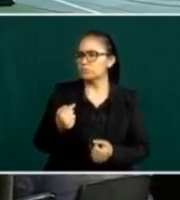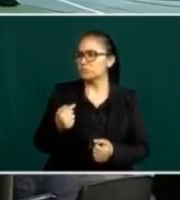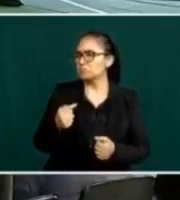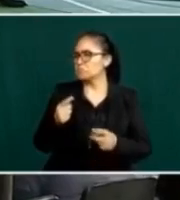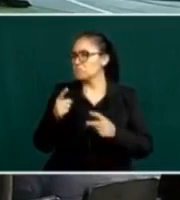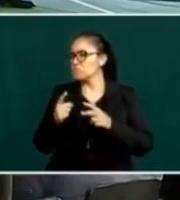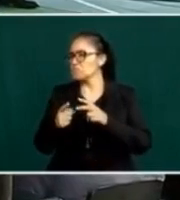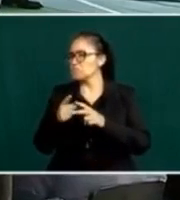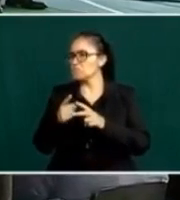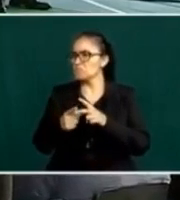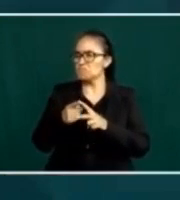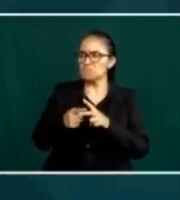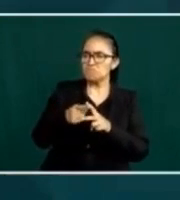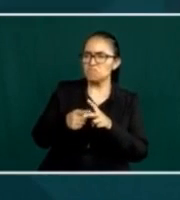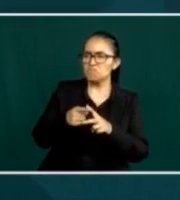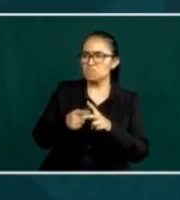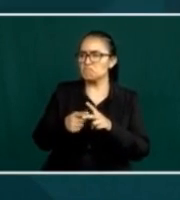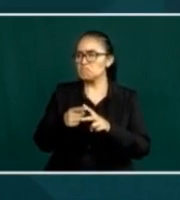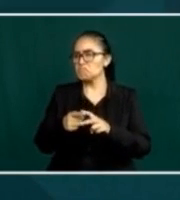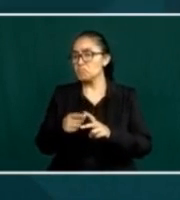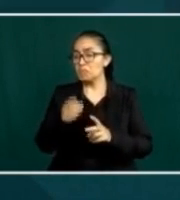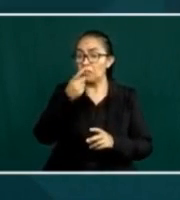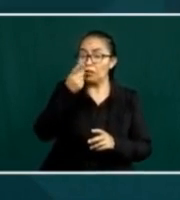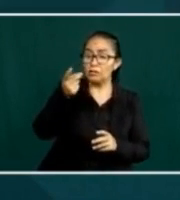And that they're